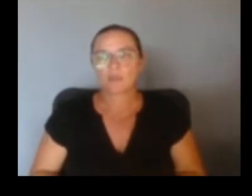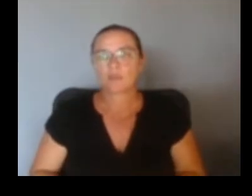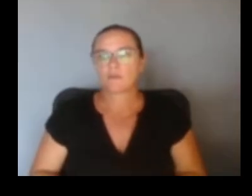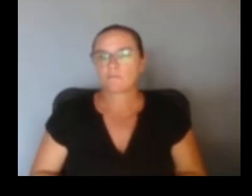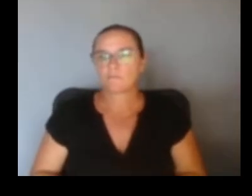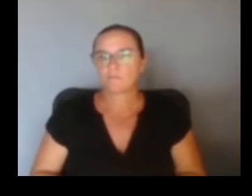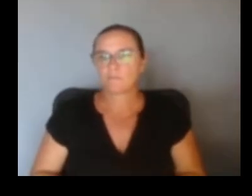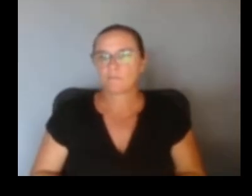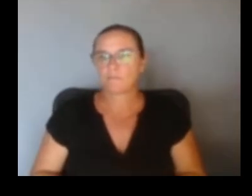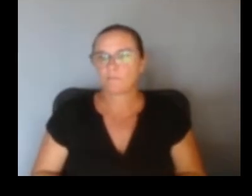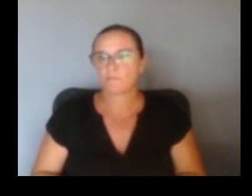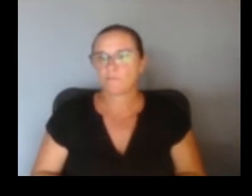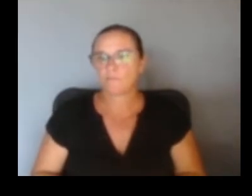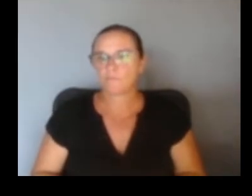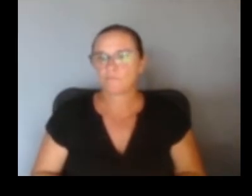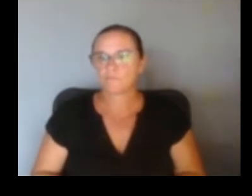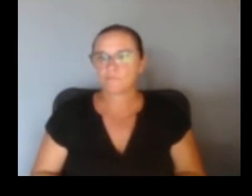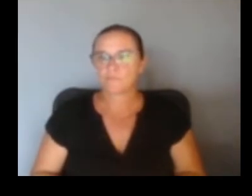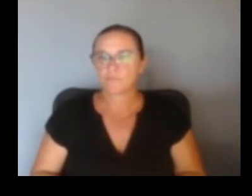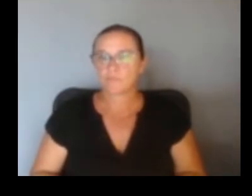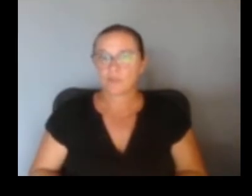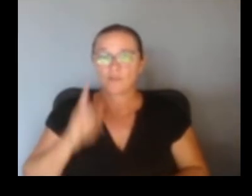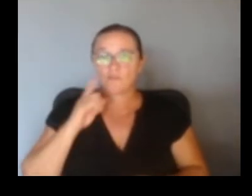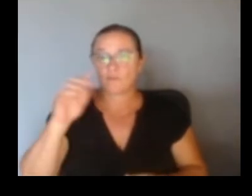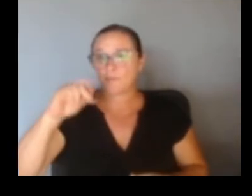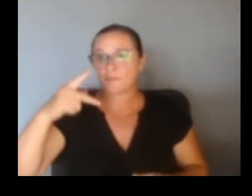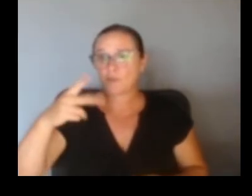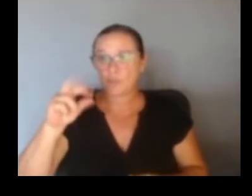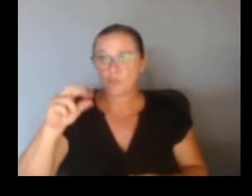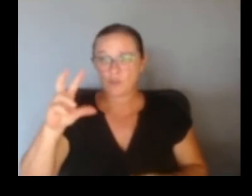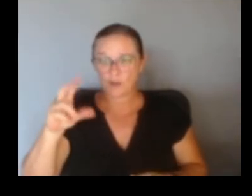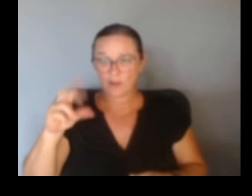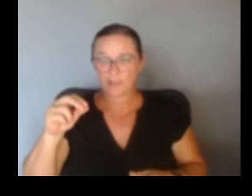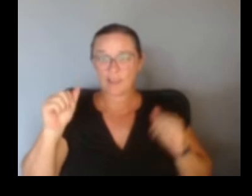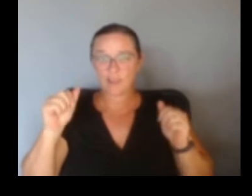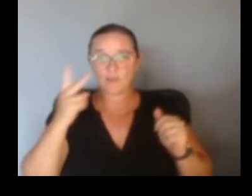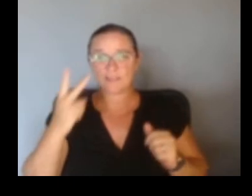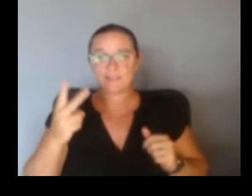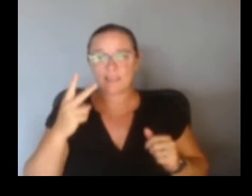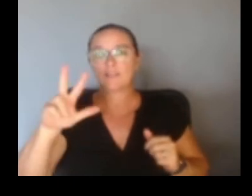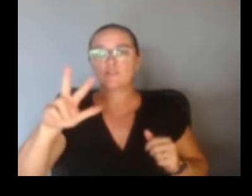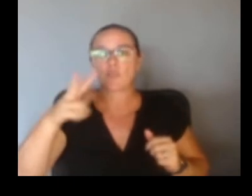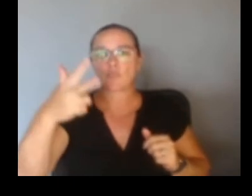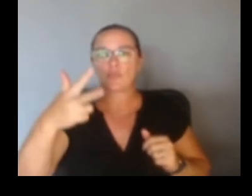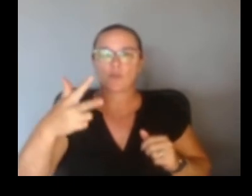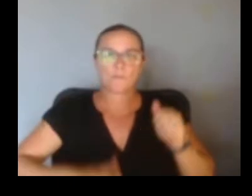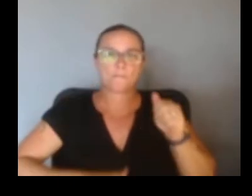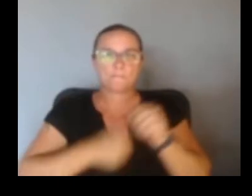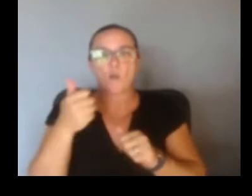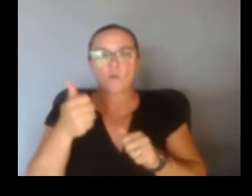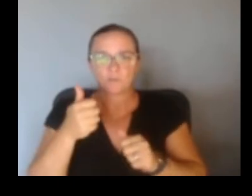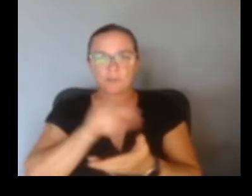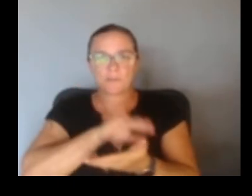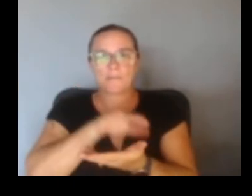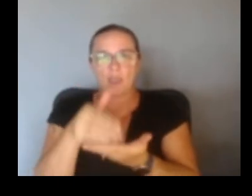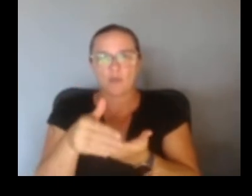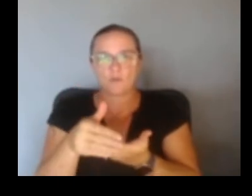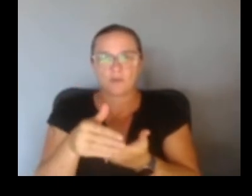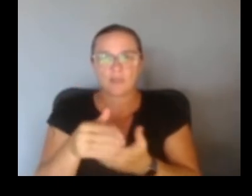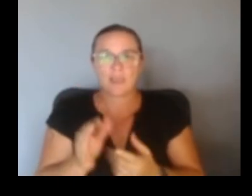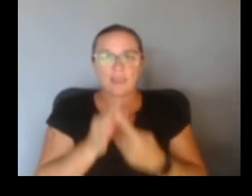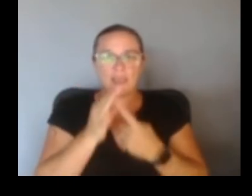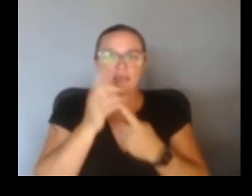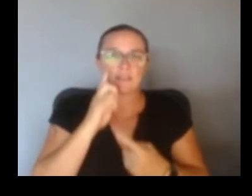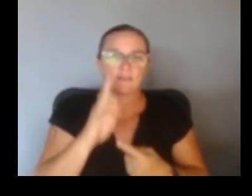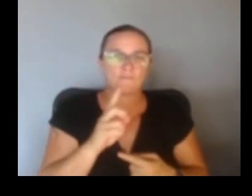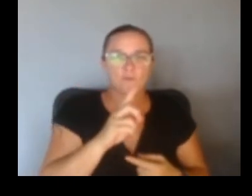if I put the volume up here for episode 30, you'll see that this is actually the third highest value, only excluding the first